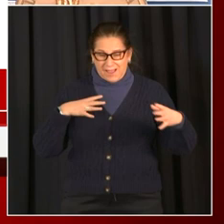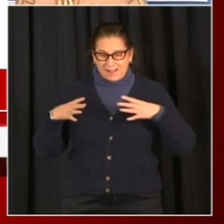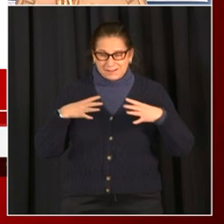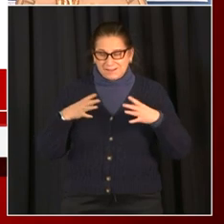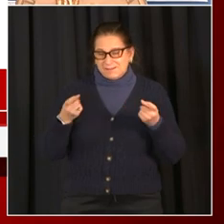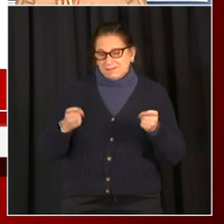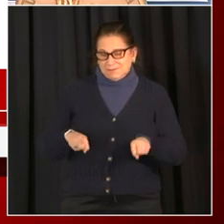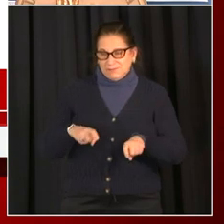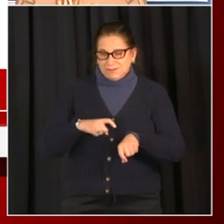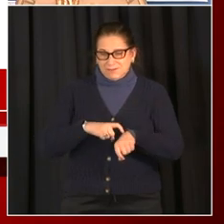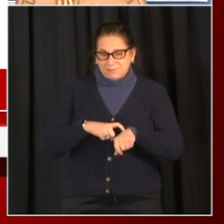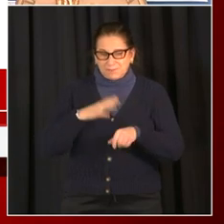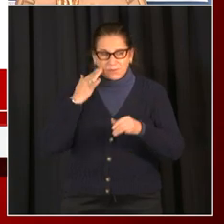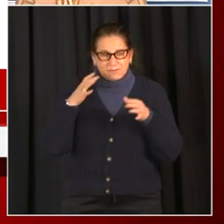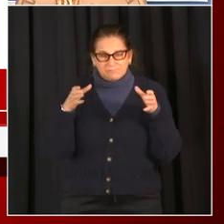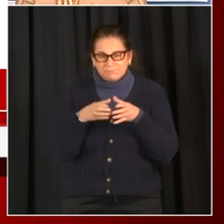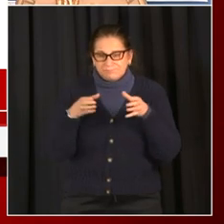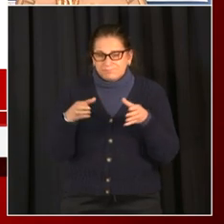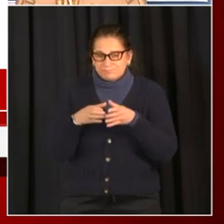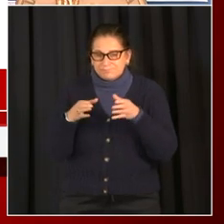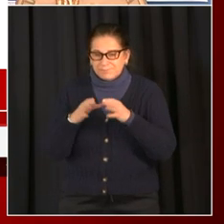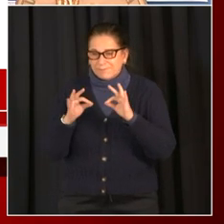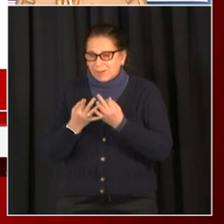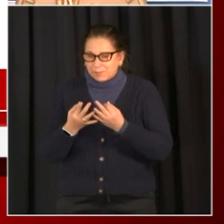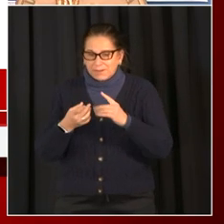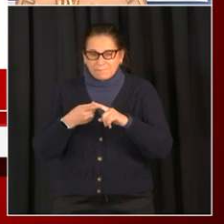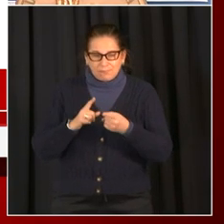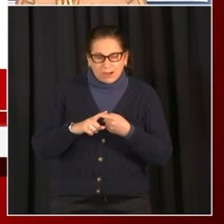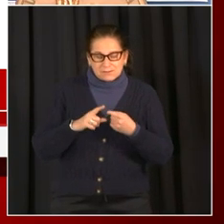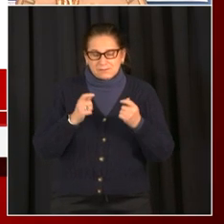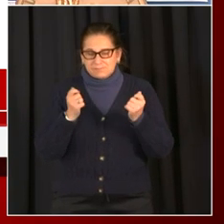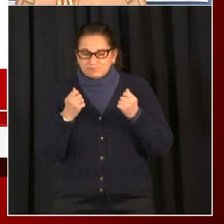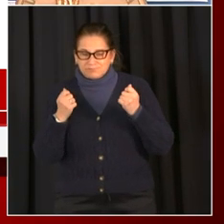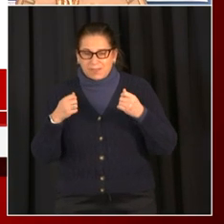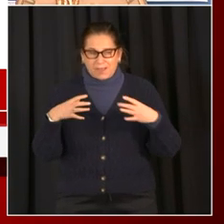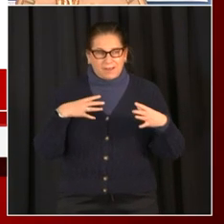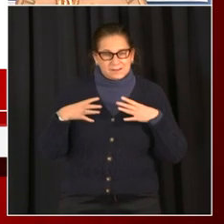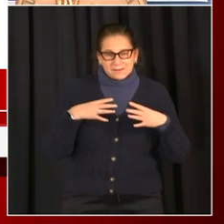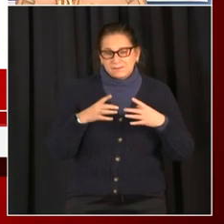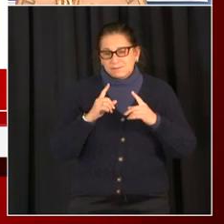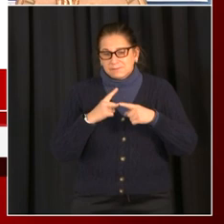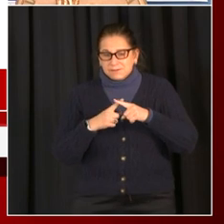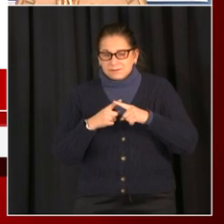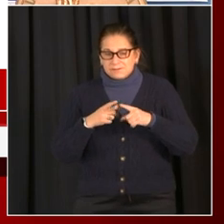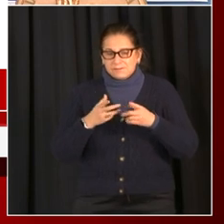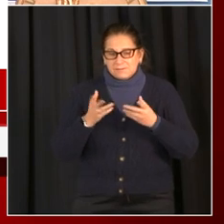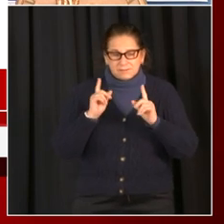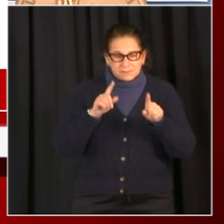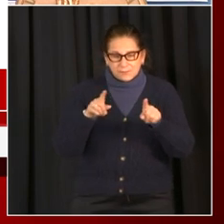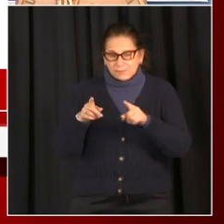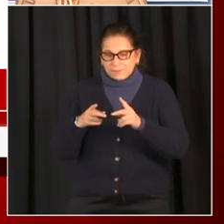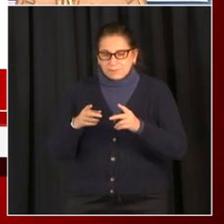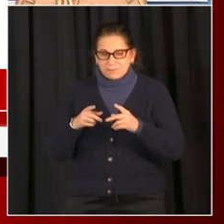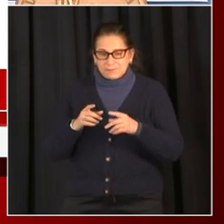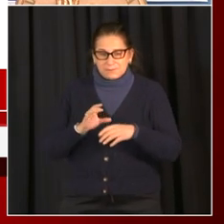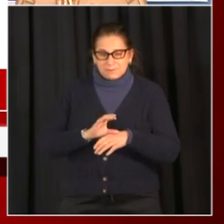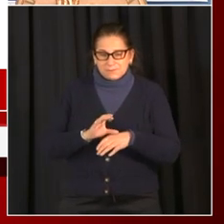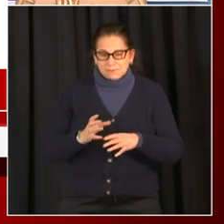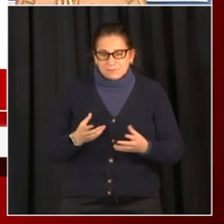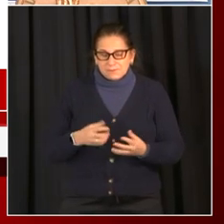we're asking everybody that even while we see that we're on the verge of